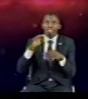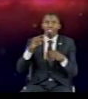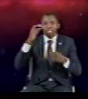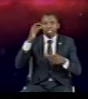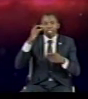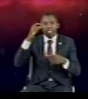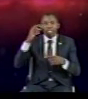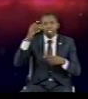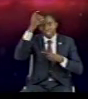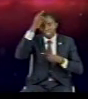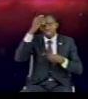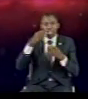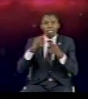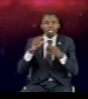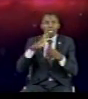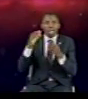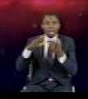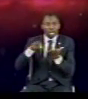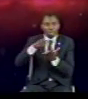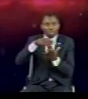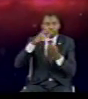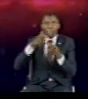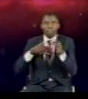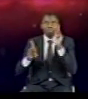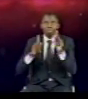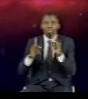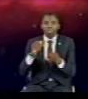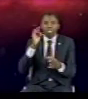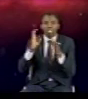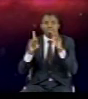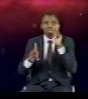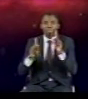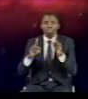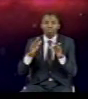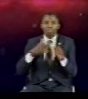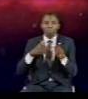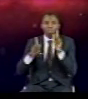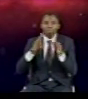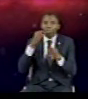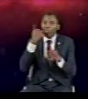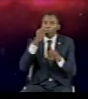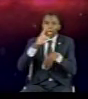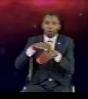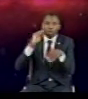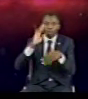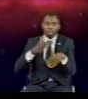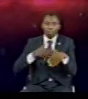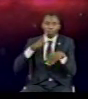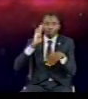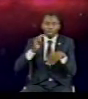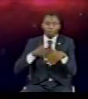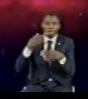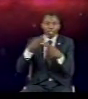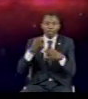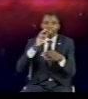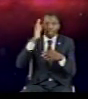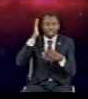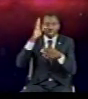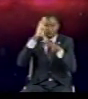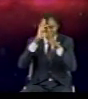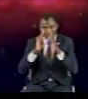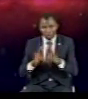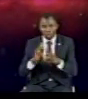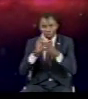people, which are called by my name, shall humble themselves and pray and seek my face and turn from their